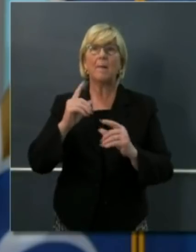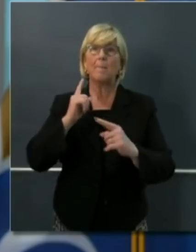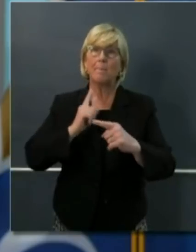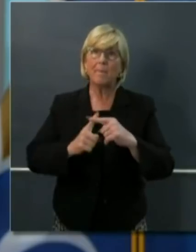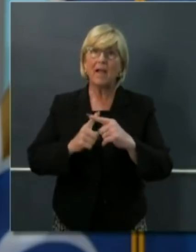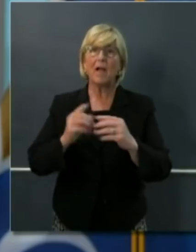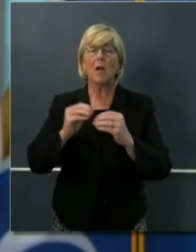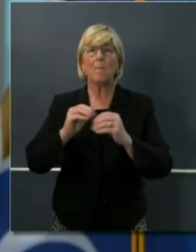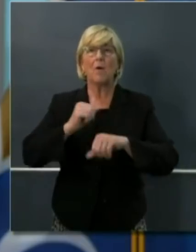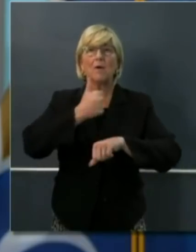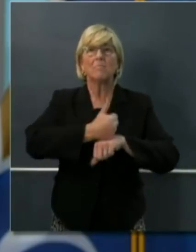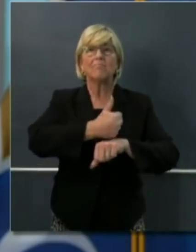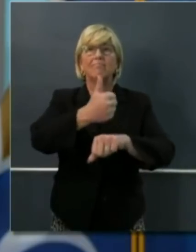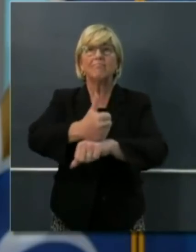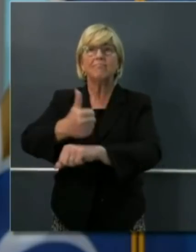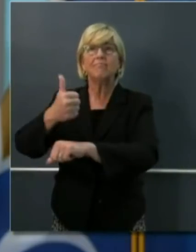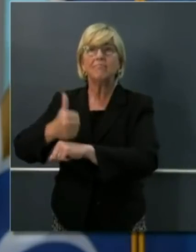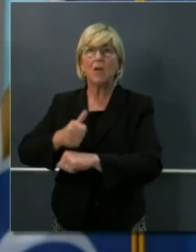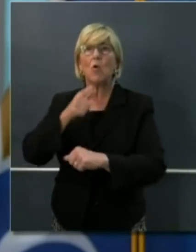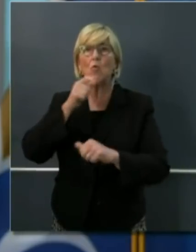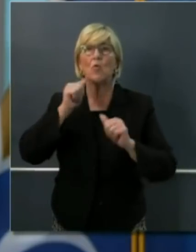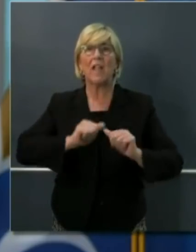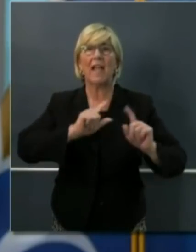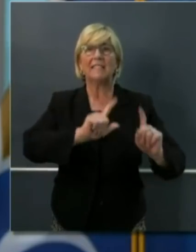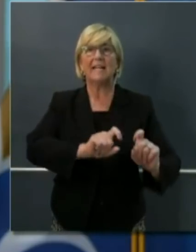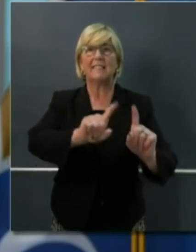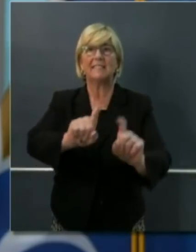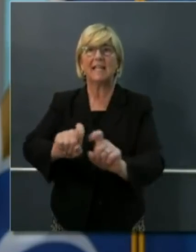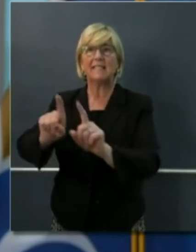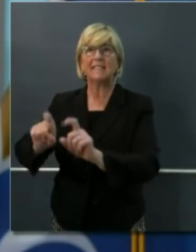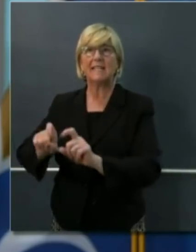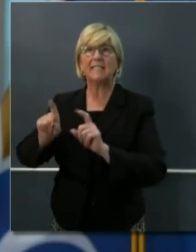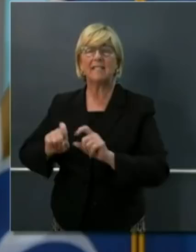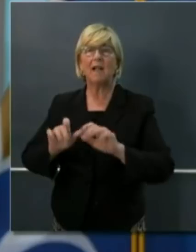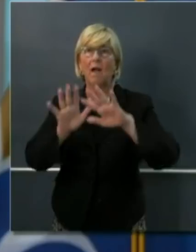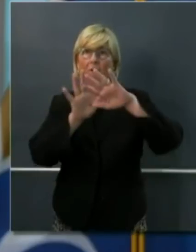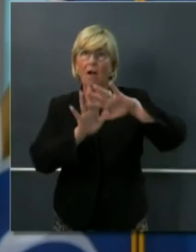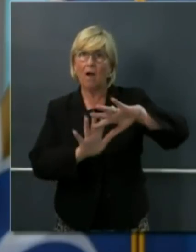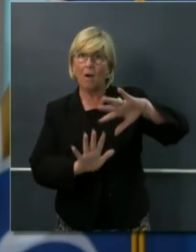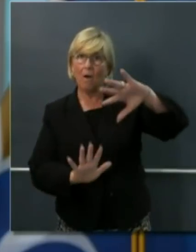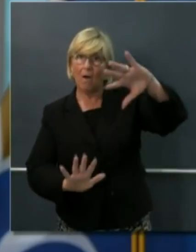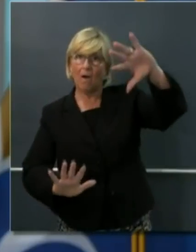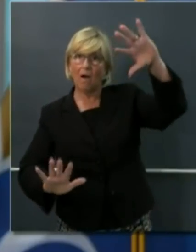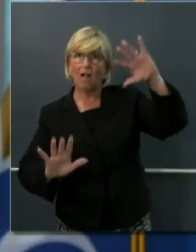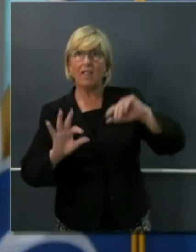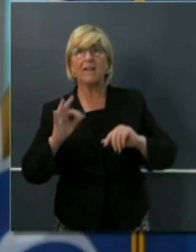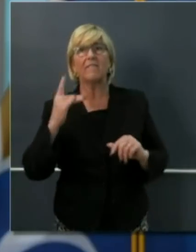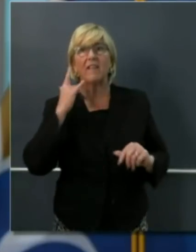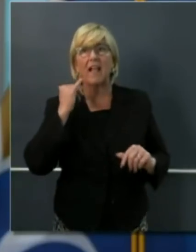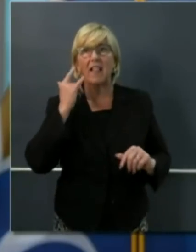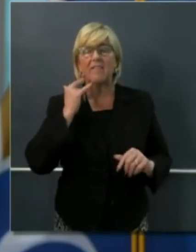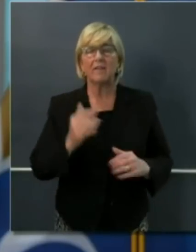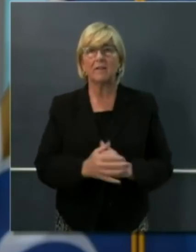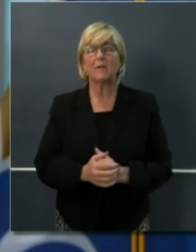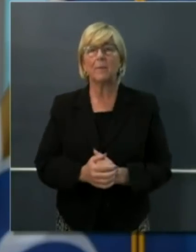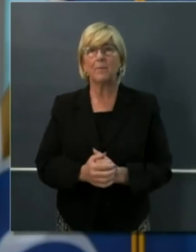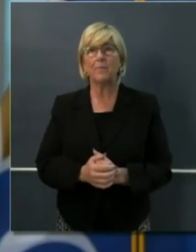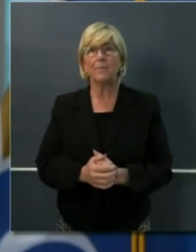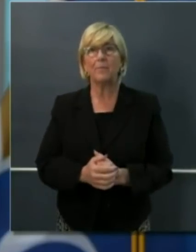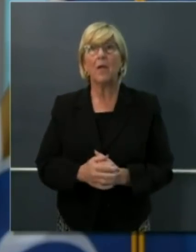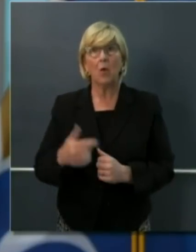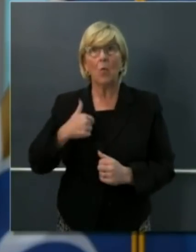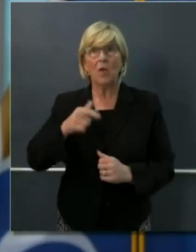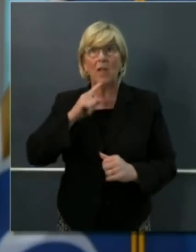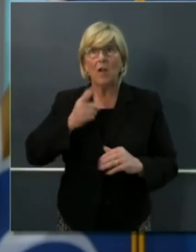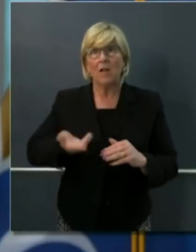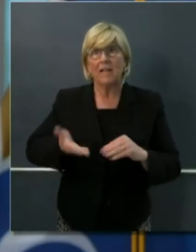present themselves in communities all across this state. And that's something else I wanted to share with you. We are significantly